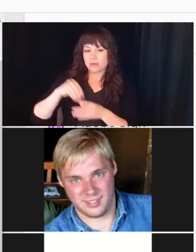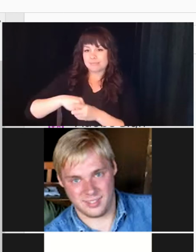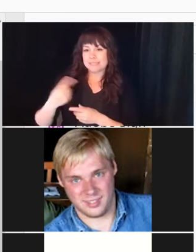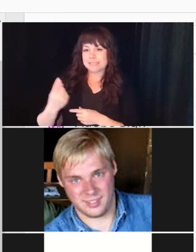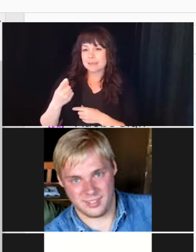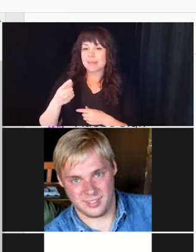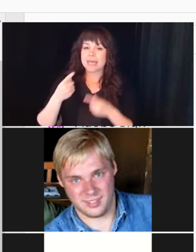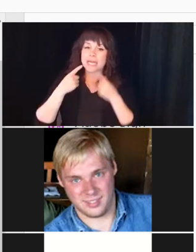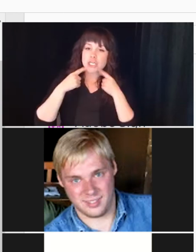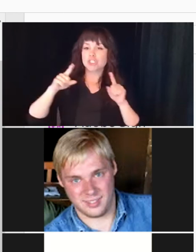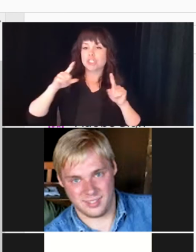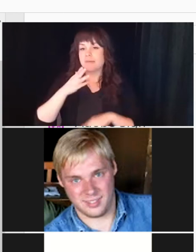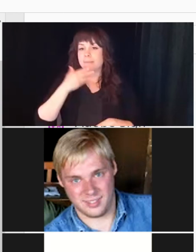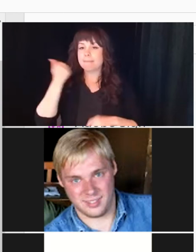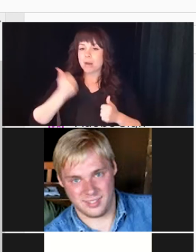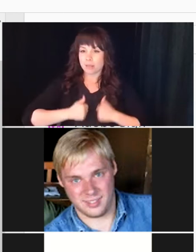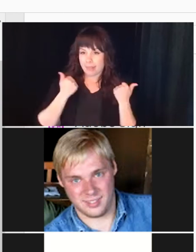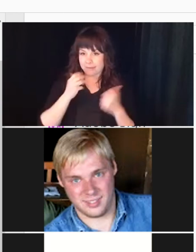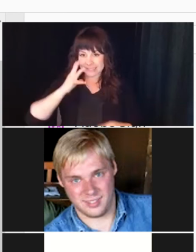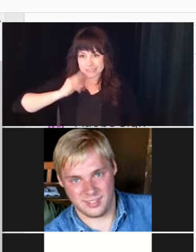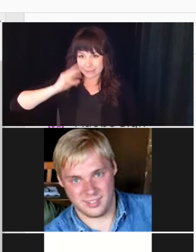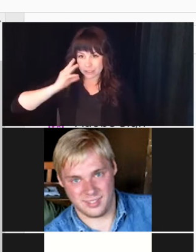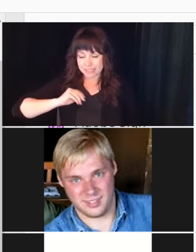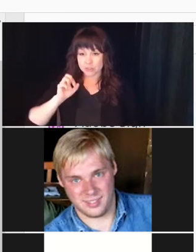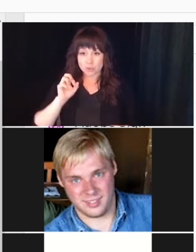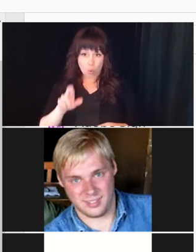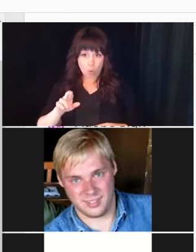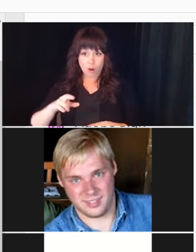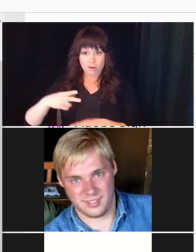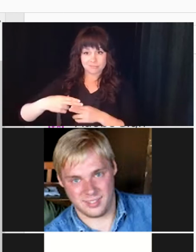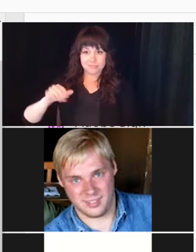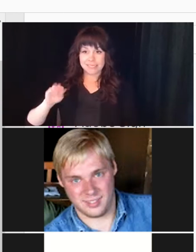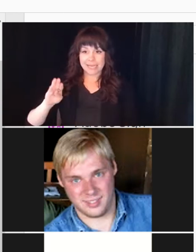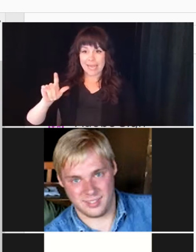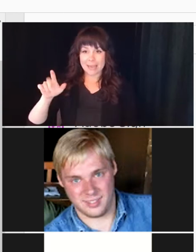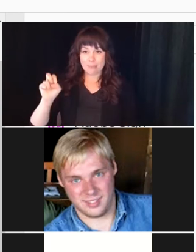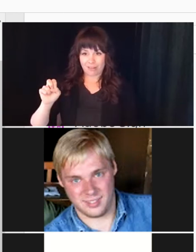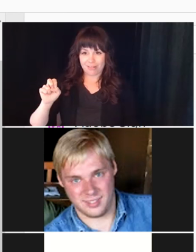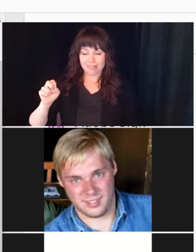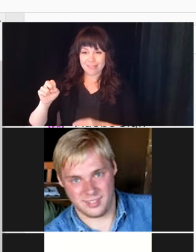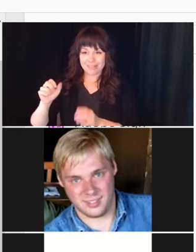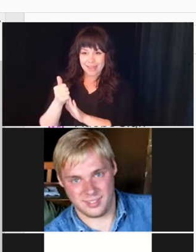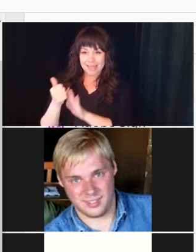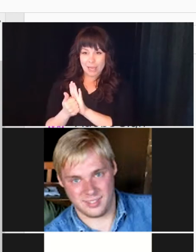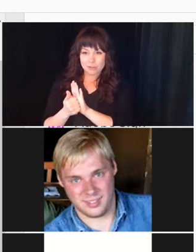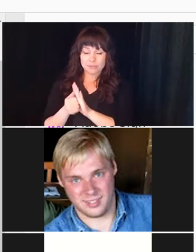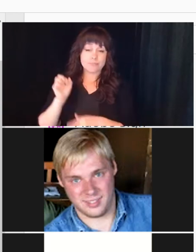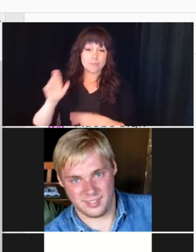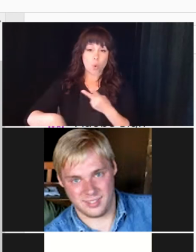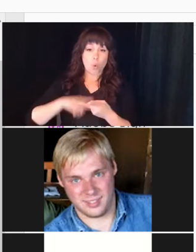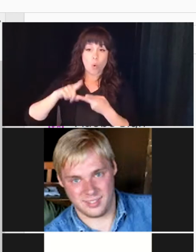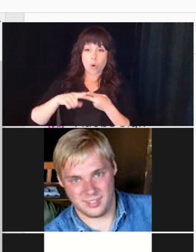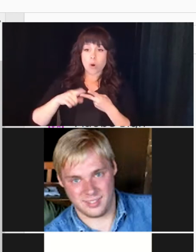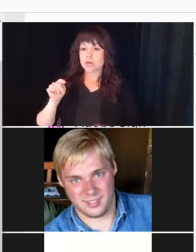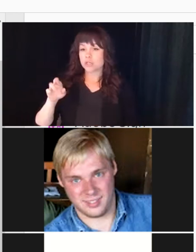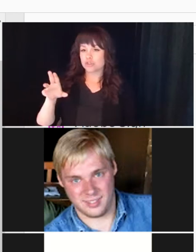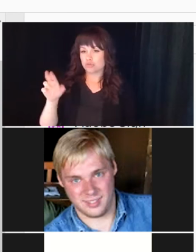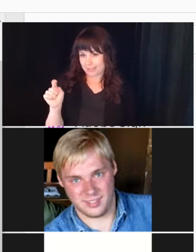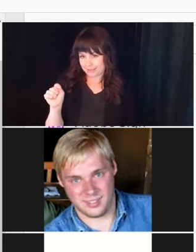Better Life Experience or ABLE account, or a trust, those are